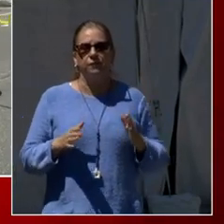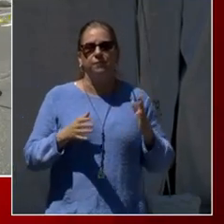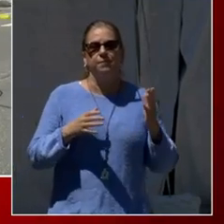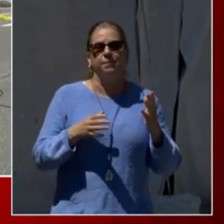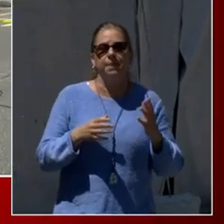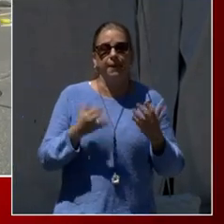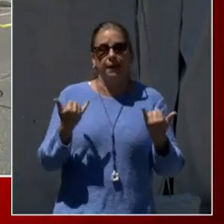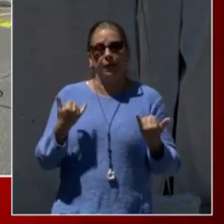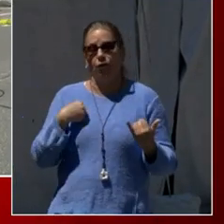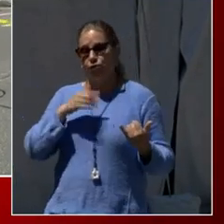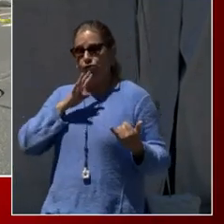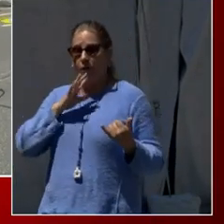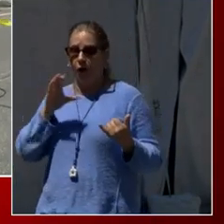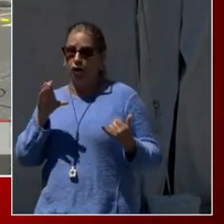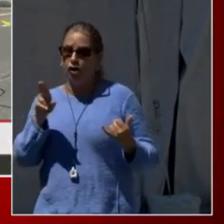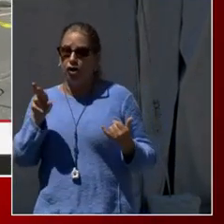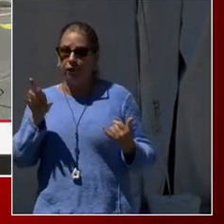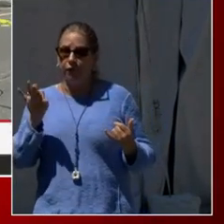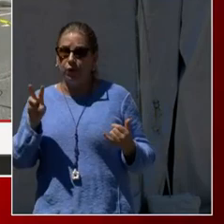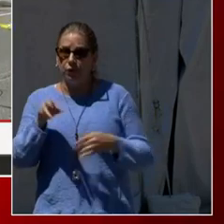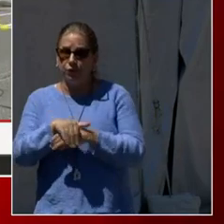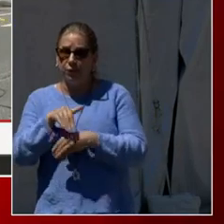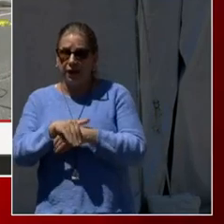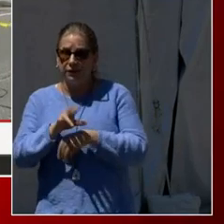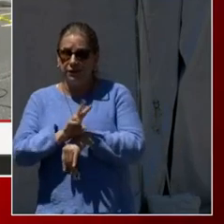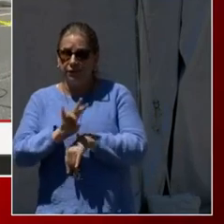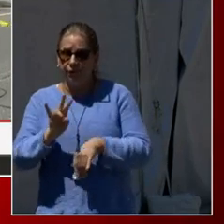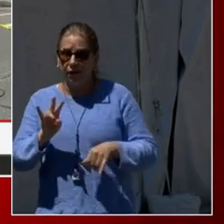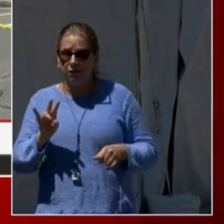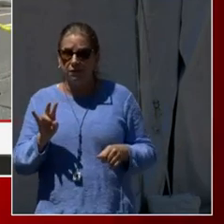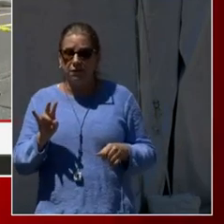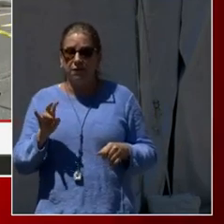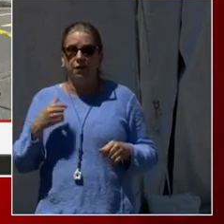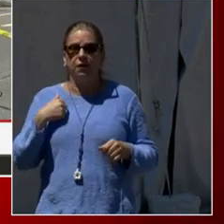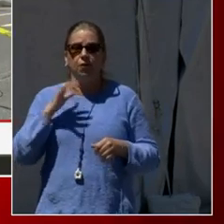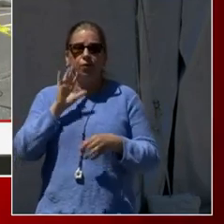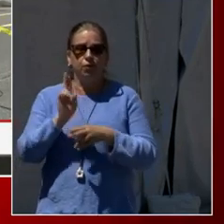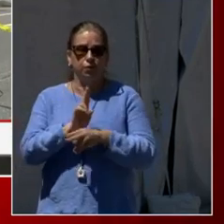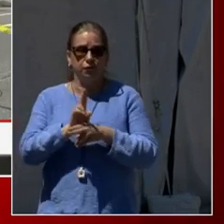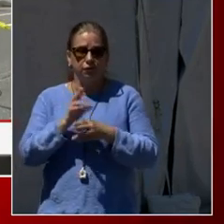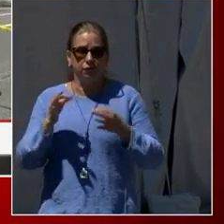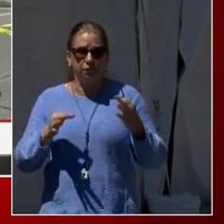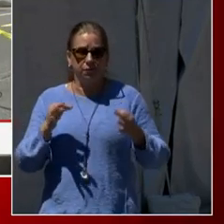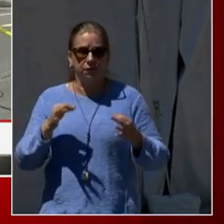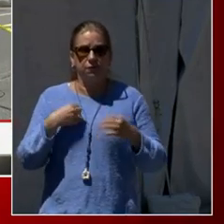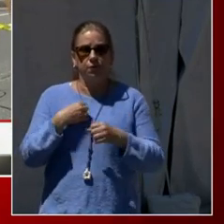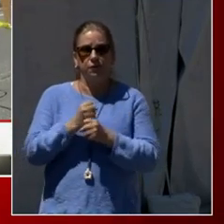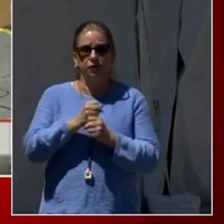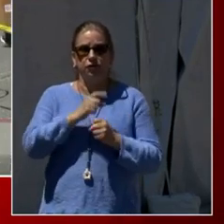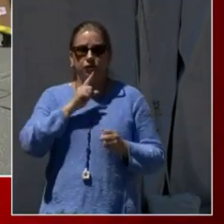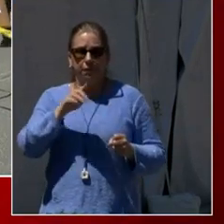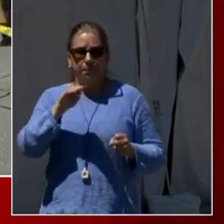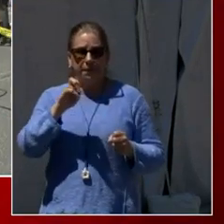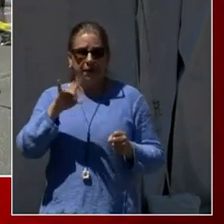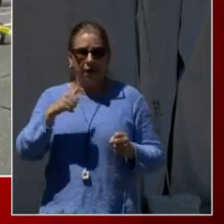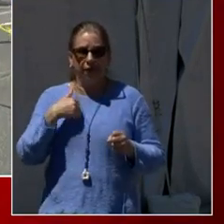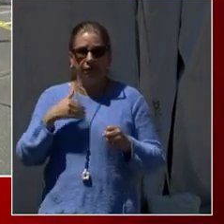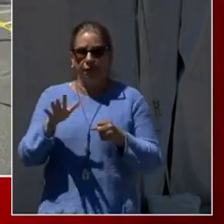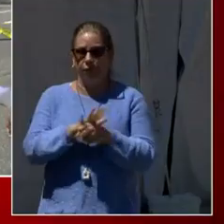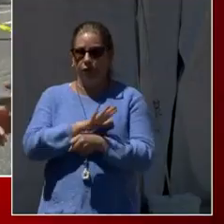We will use sound judgment, which we always do, to ensure that the media has full access during the curfew.